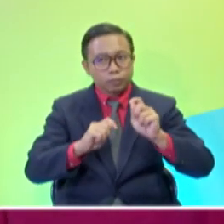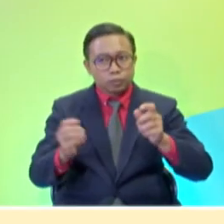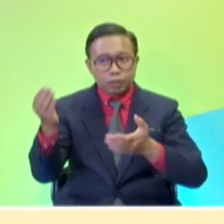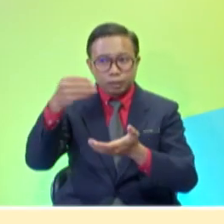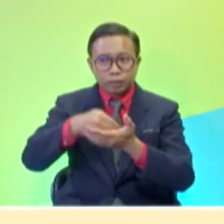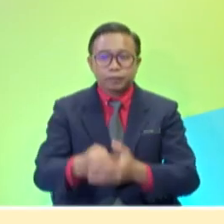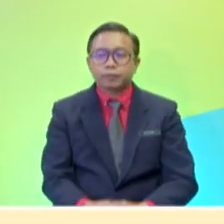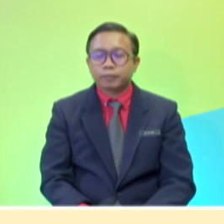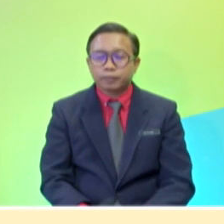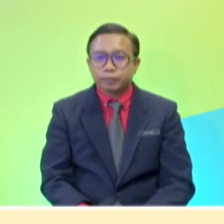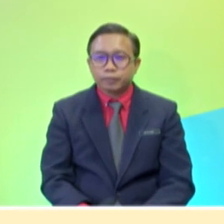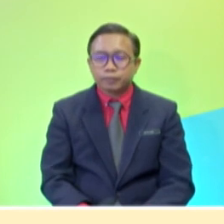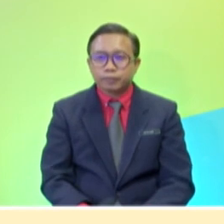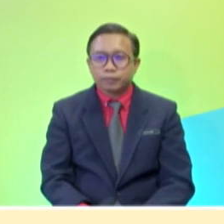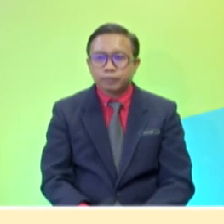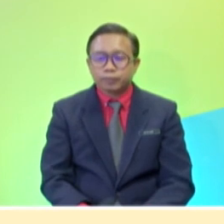Ian?